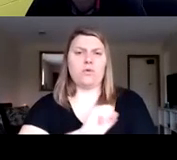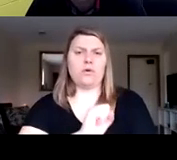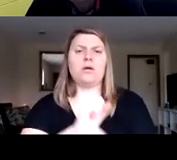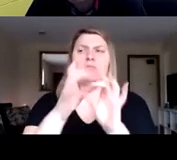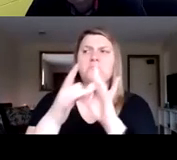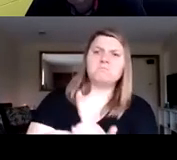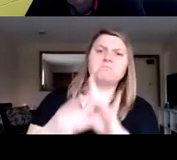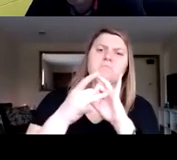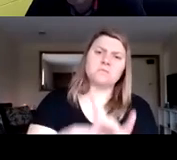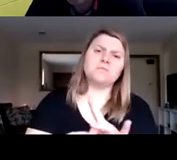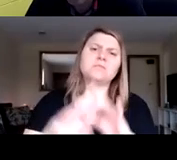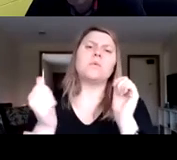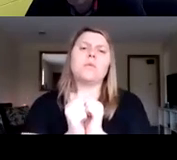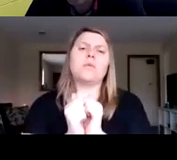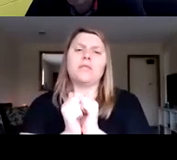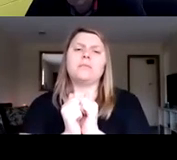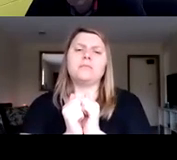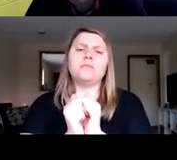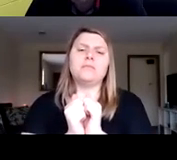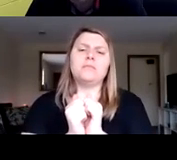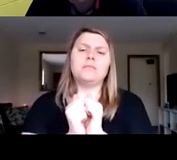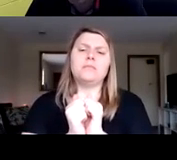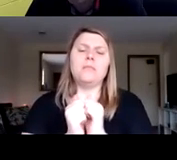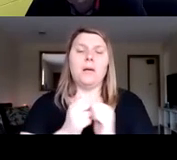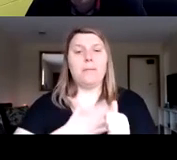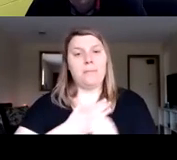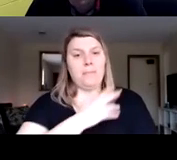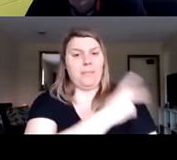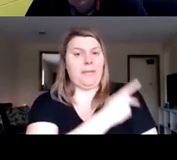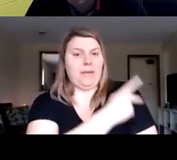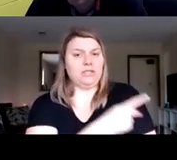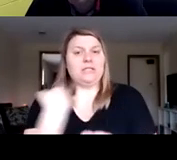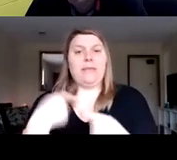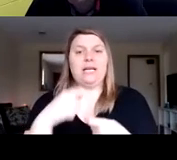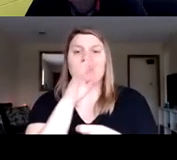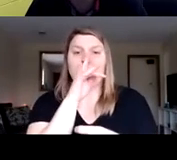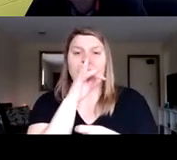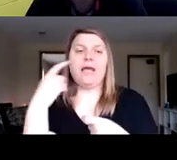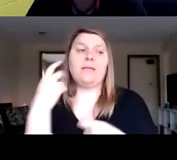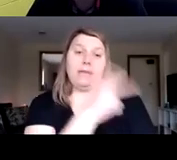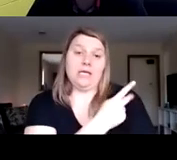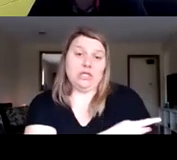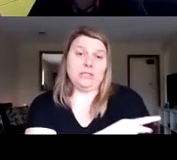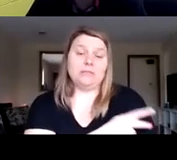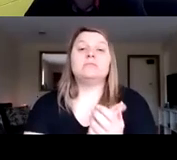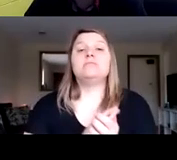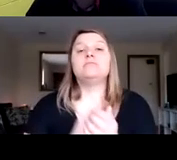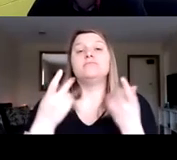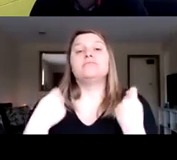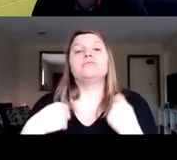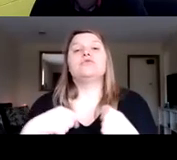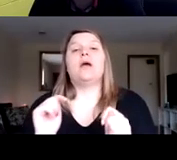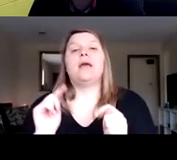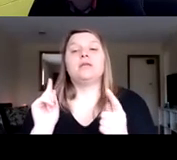connect with my Spanish-speaking patients in Spanish, and trying to pass it